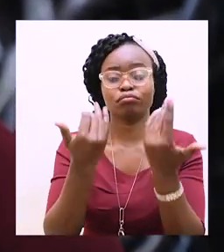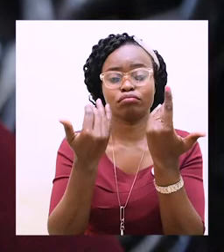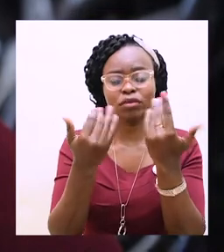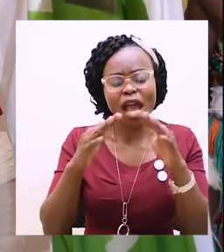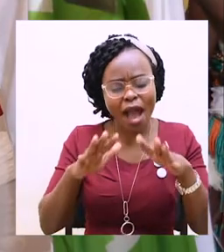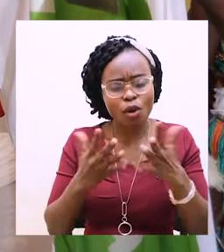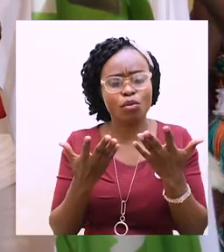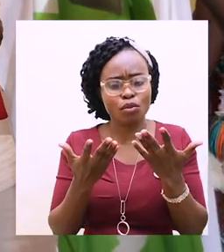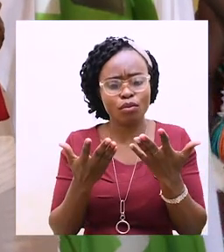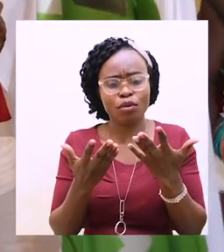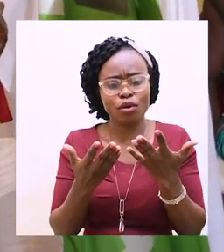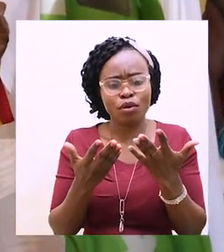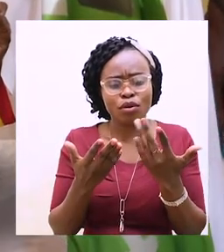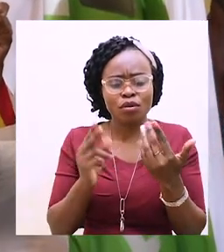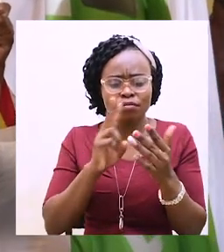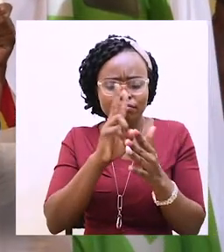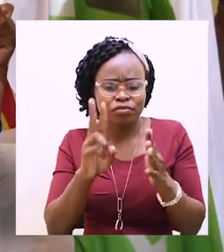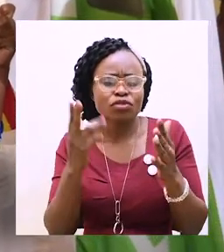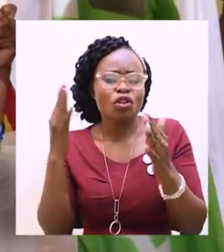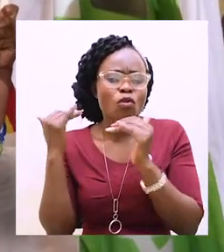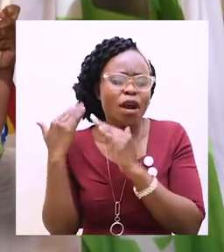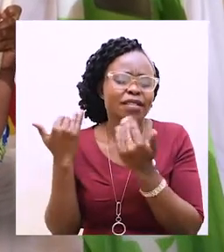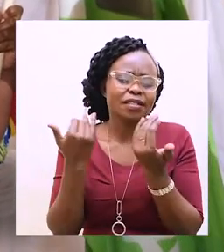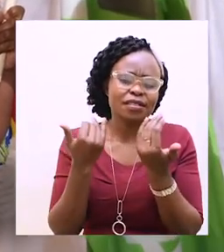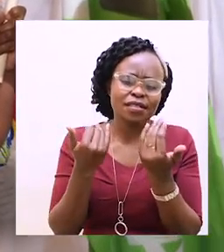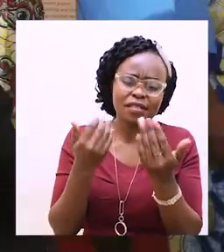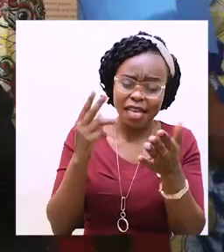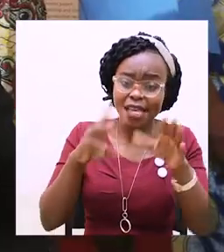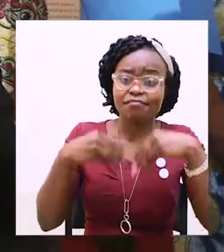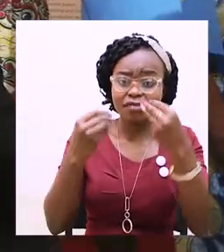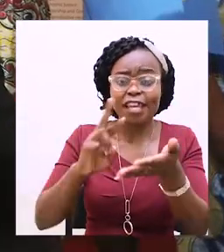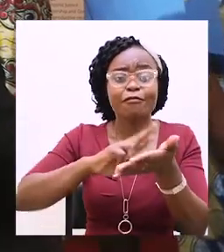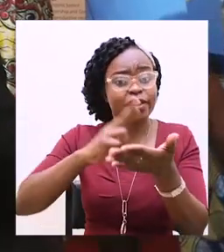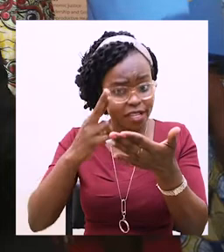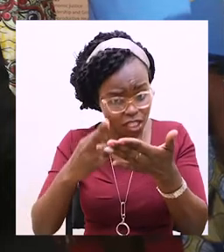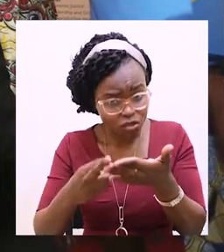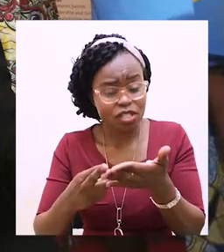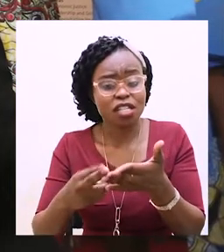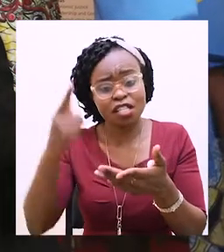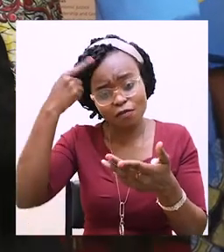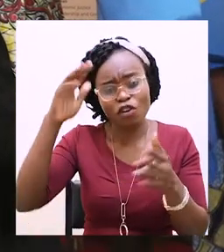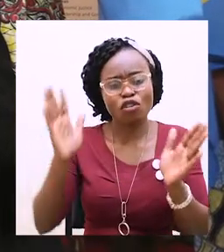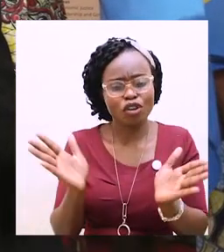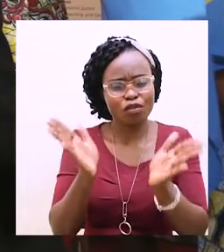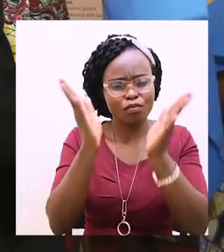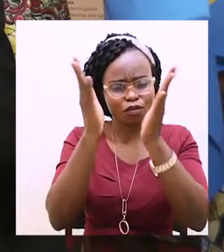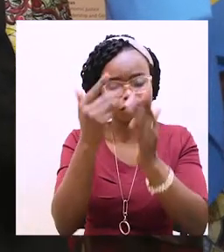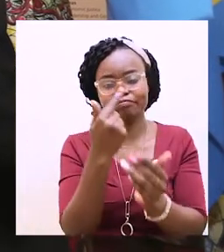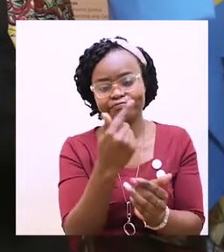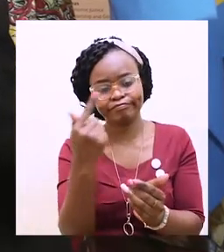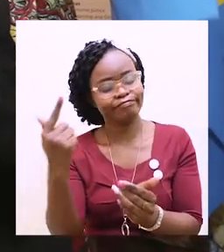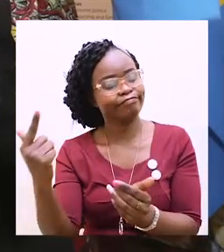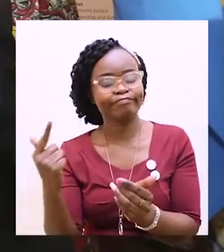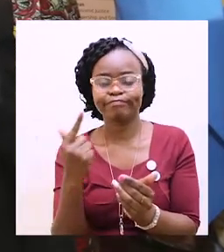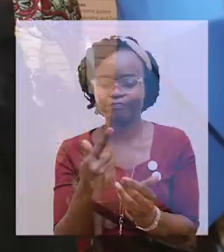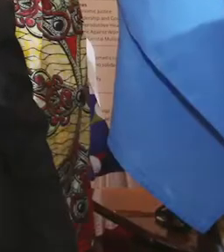movement. How do we sustain it? Member states should also be willing to put in proper resources that we are seeing improvement every day.